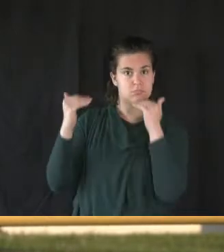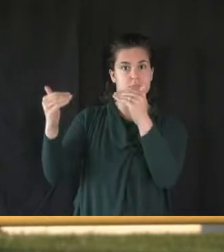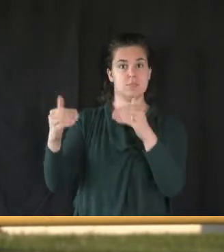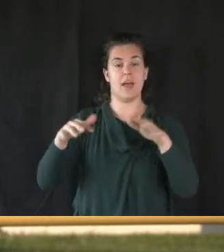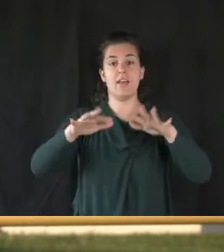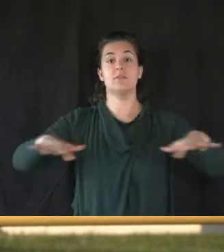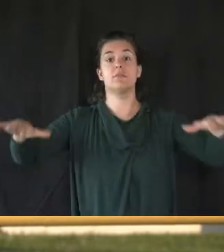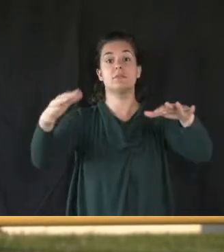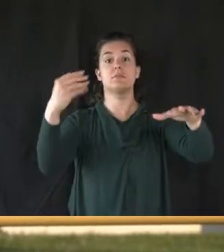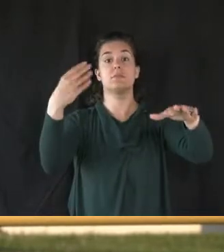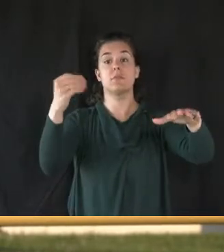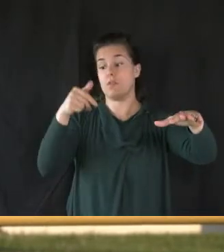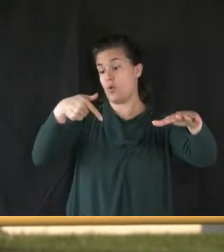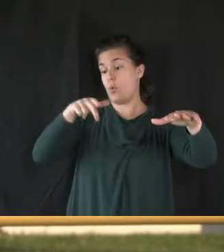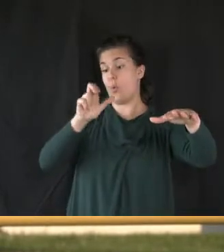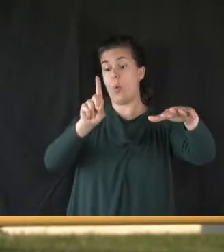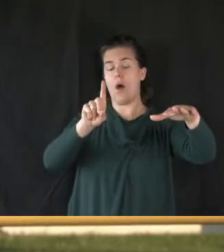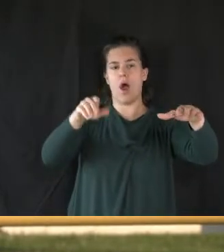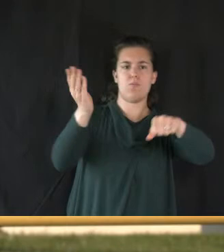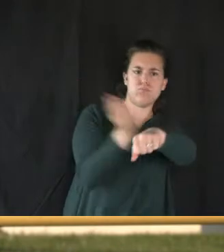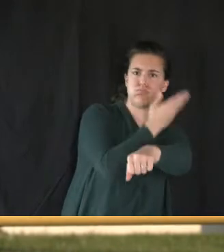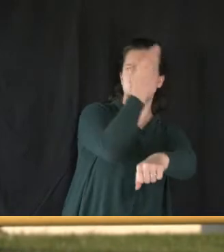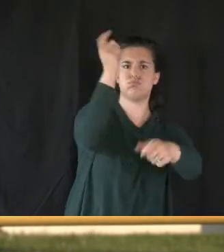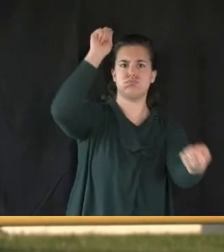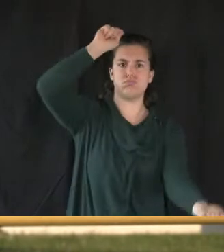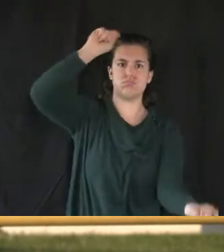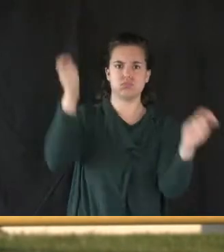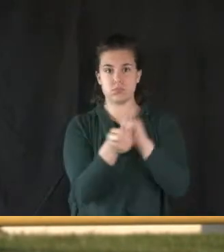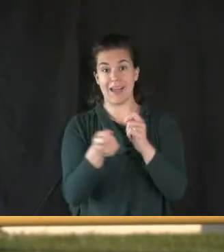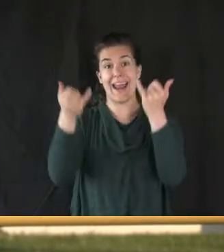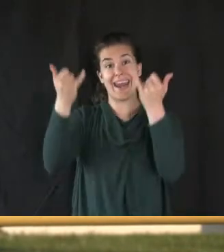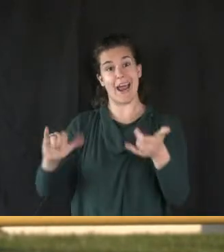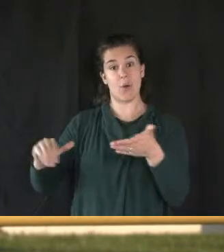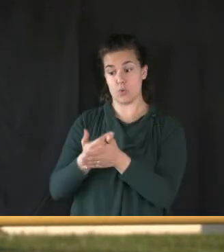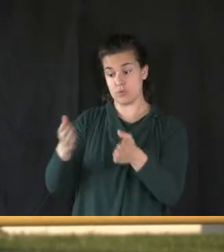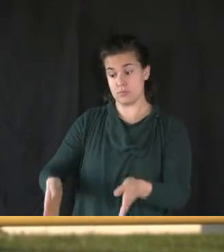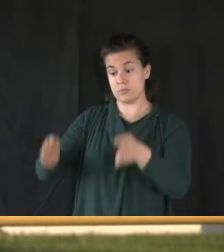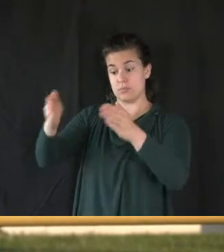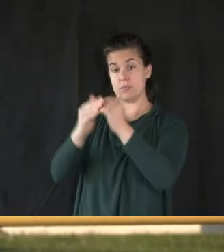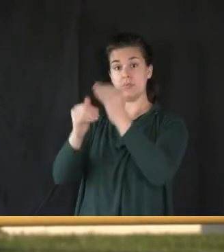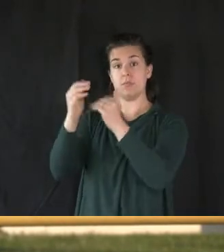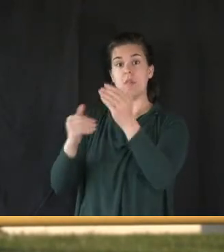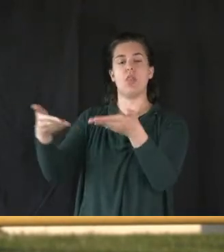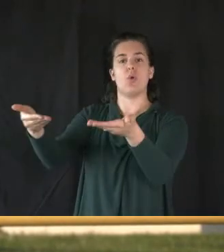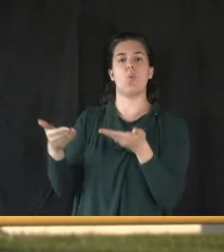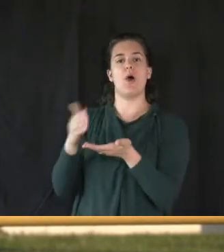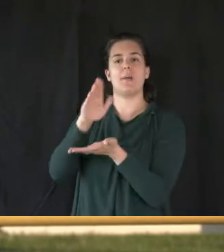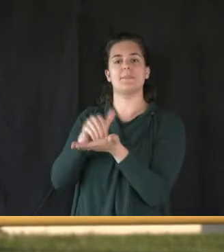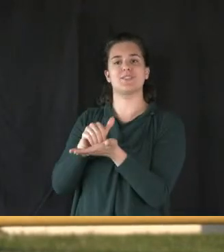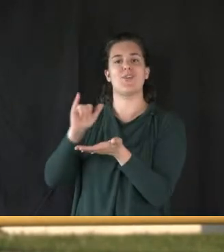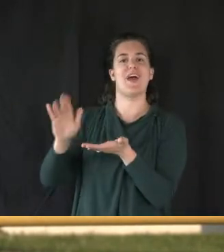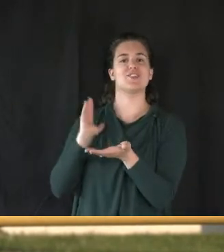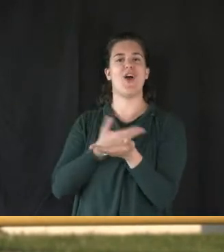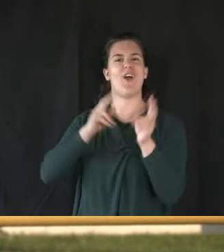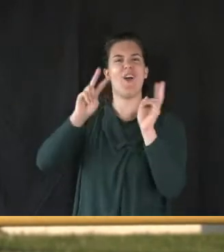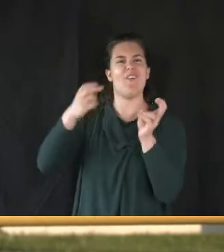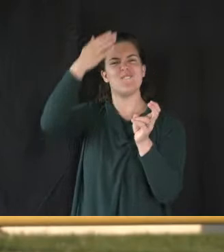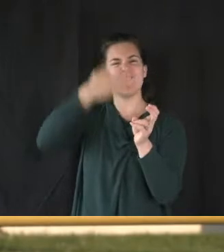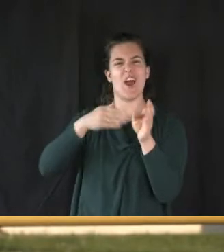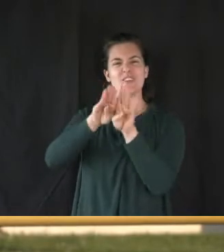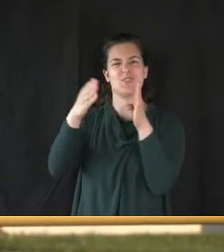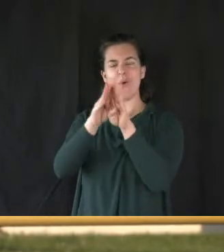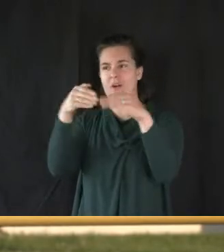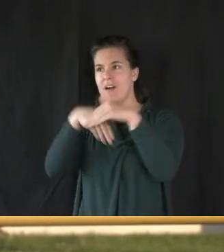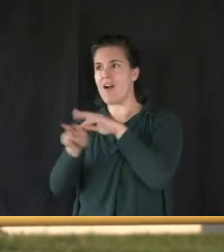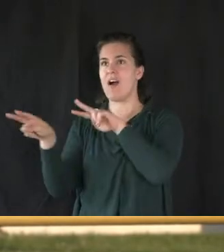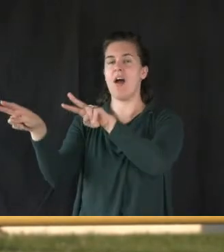the Welcome Center. We now have LU's official front door. I dedicated our efforts